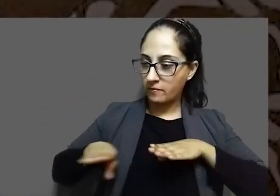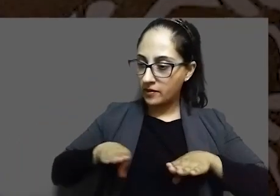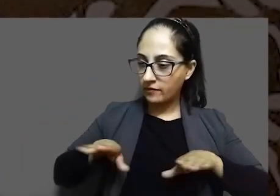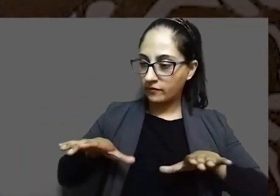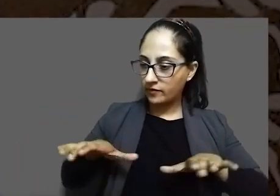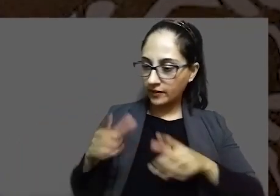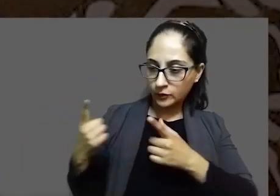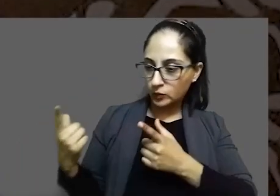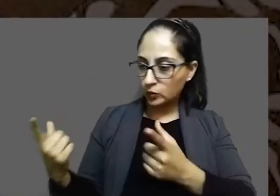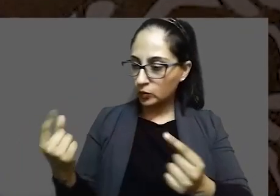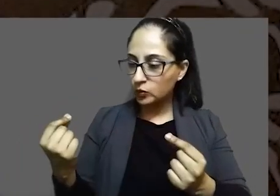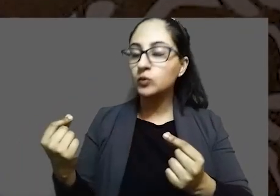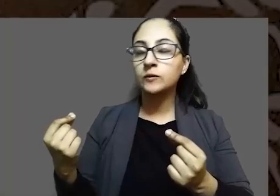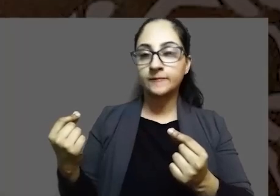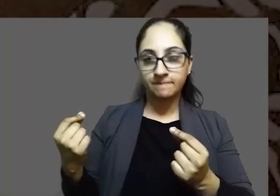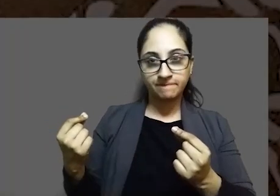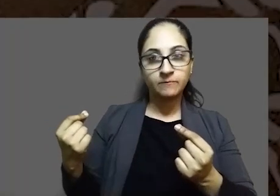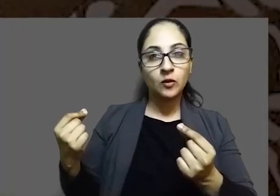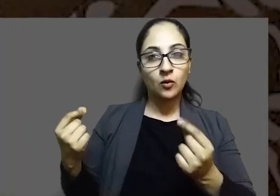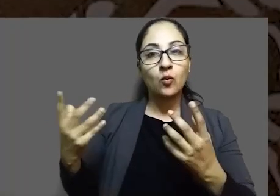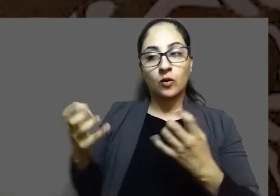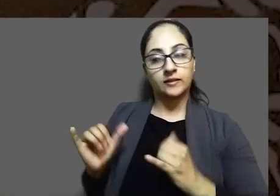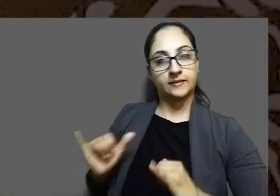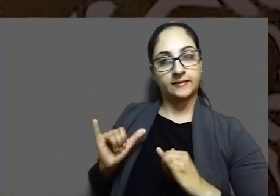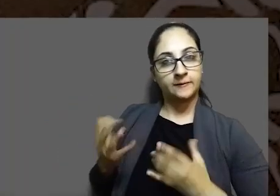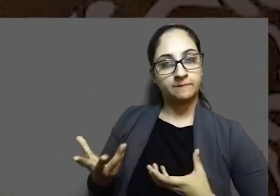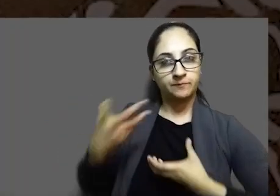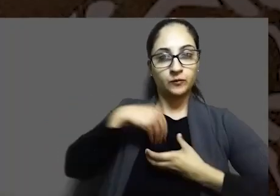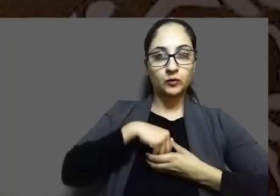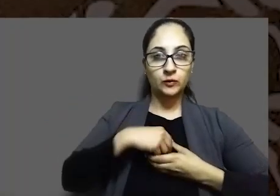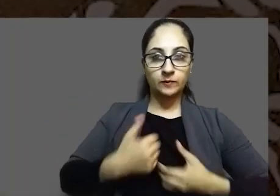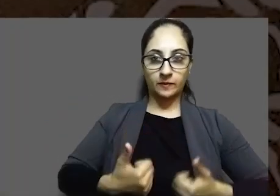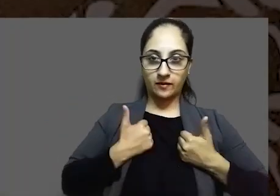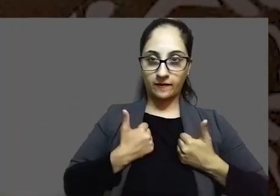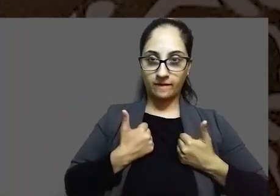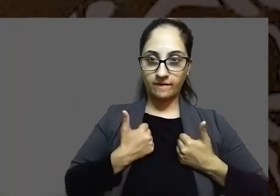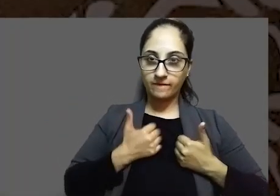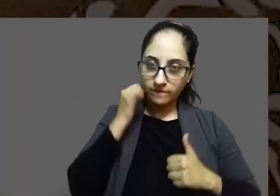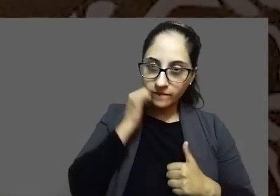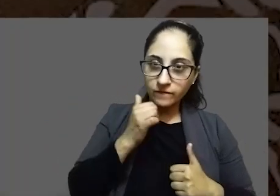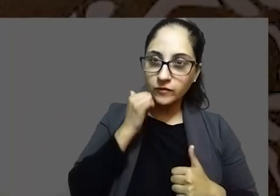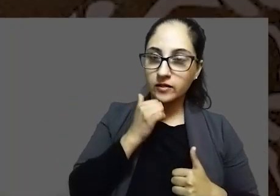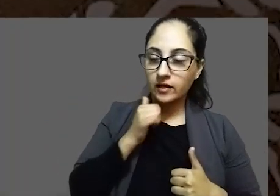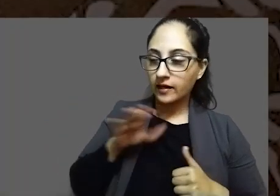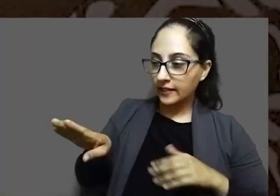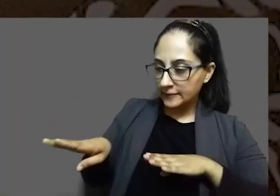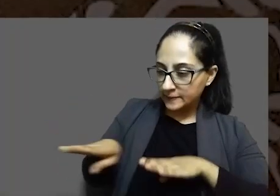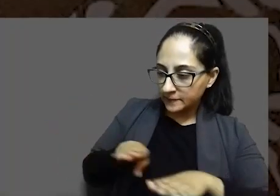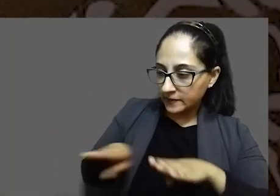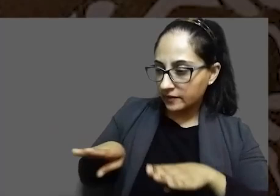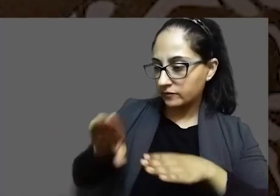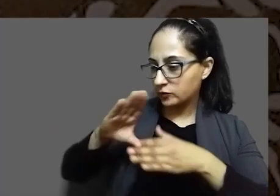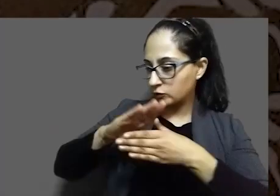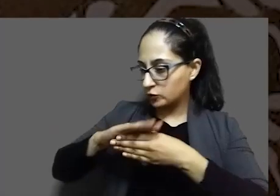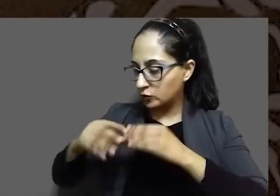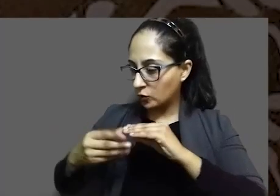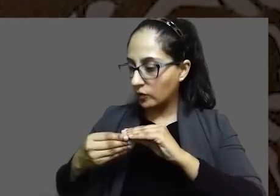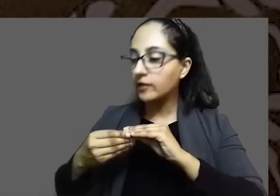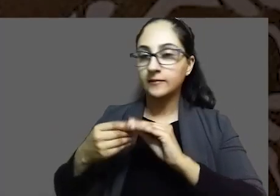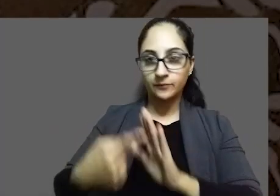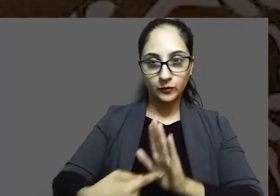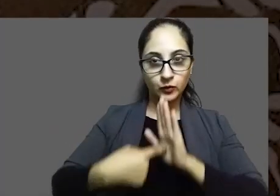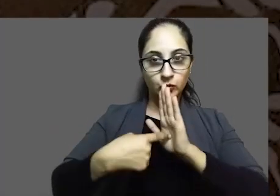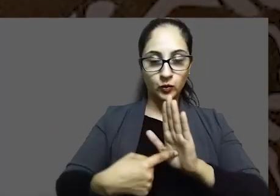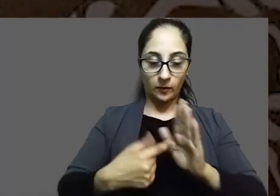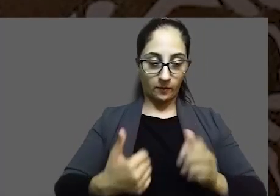the stories, the lessons from his life show me how I can live faith in my daily world today as I